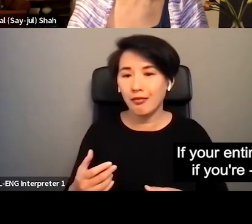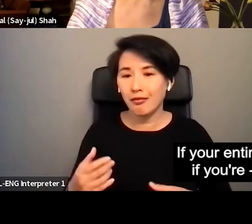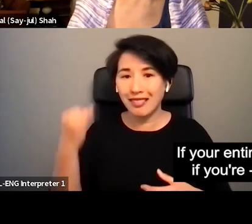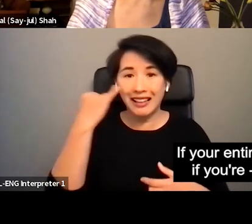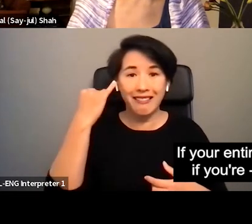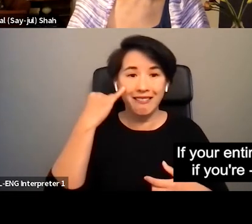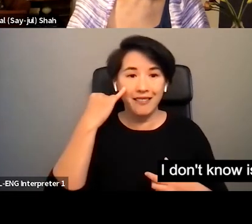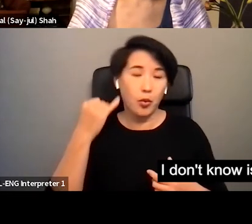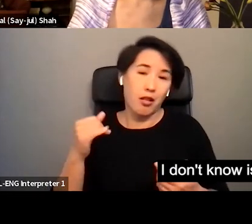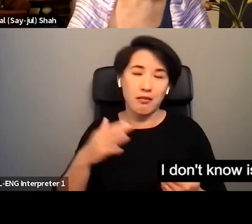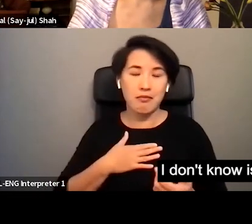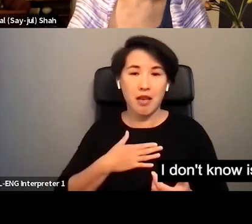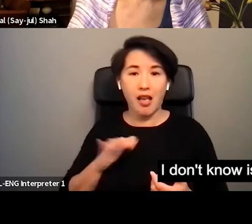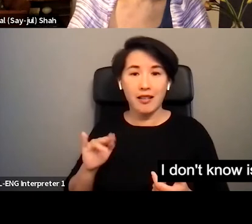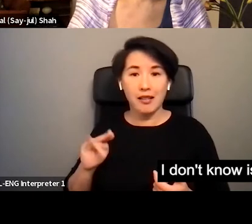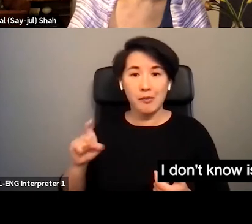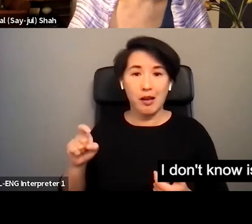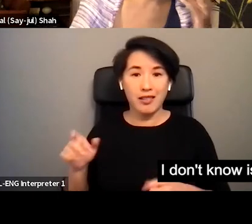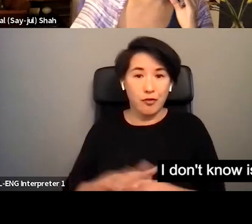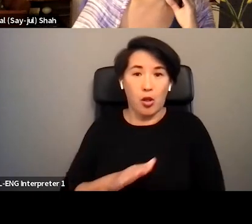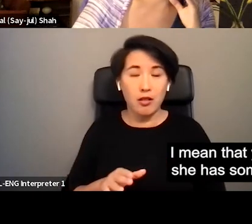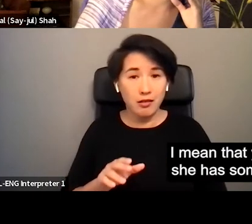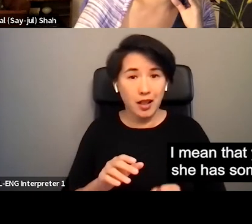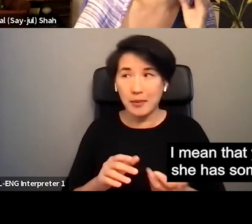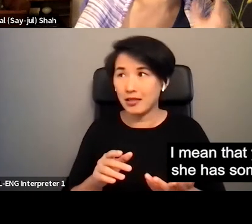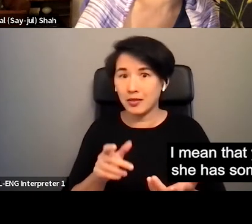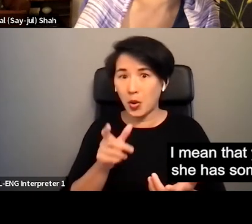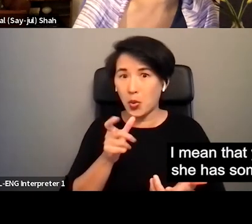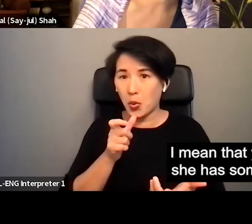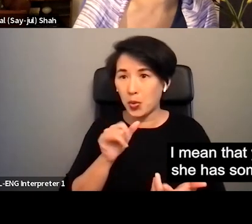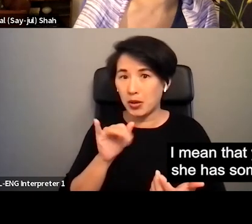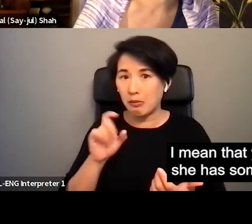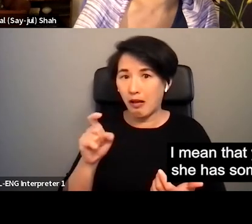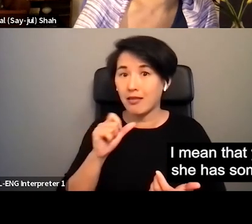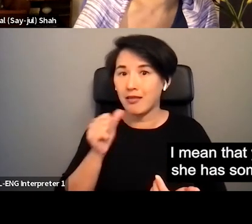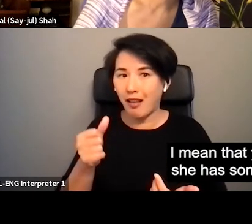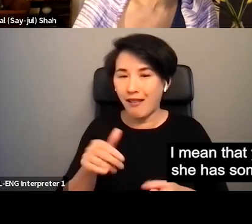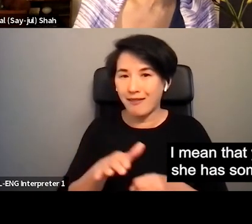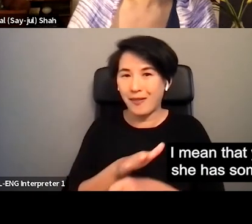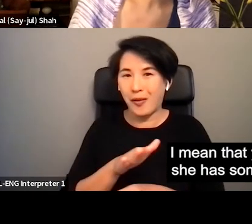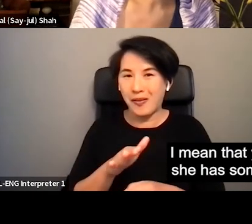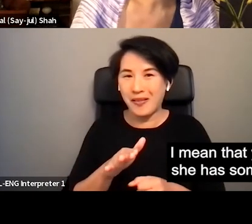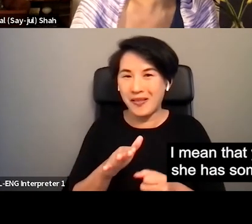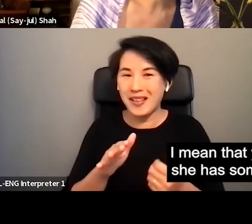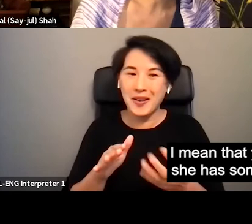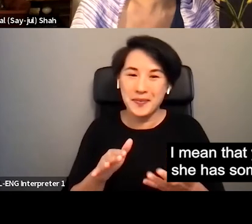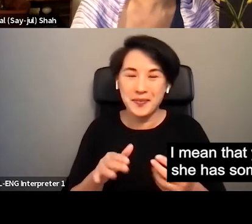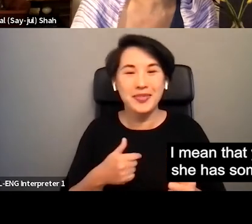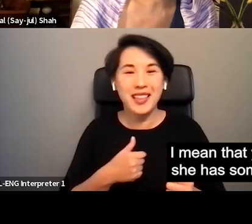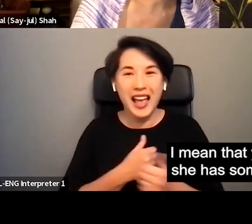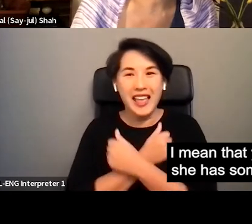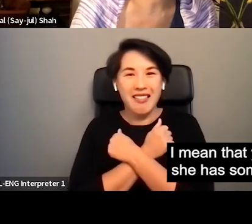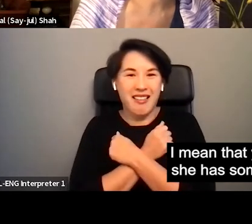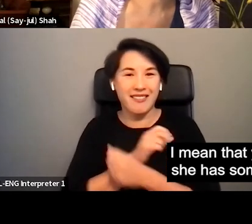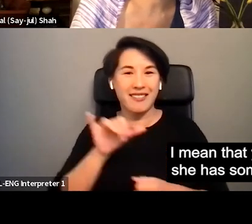my inbox is full. I don't know, is anybody's inbox not full? I mean that, you know, but I love that she